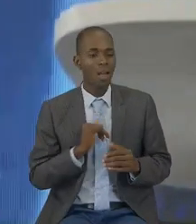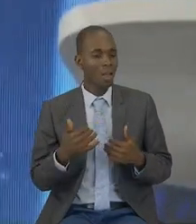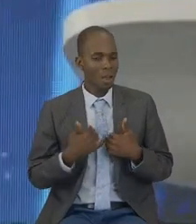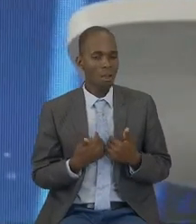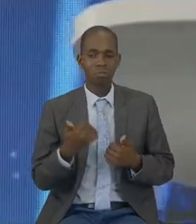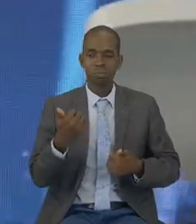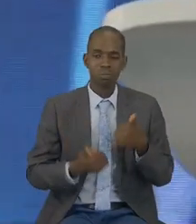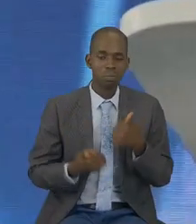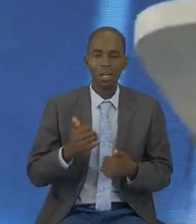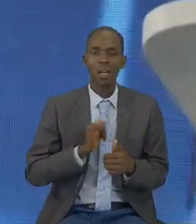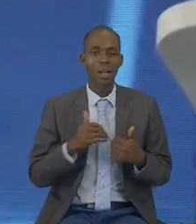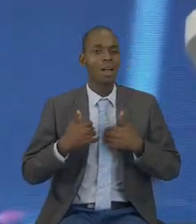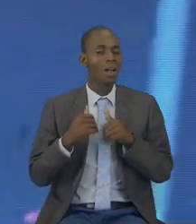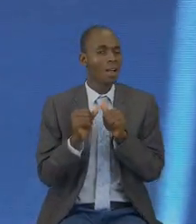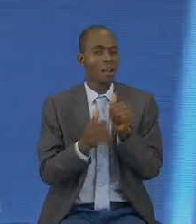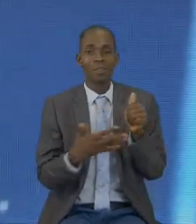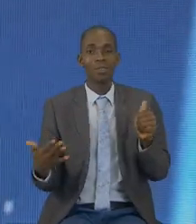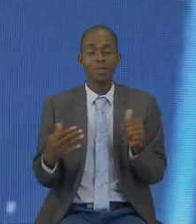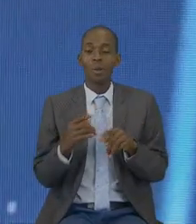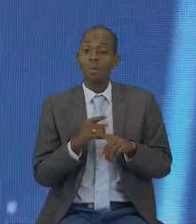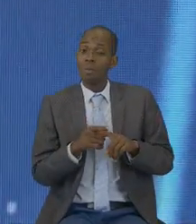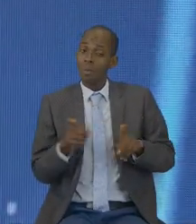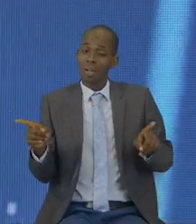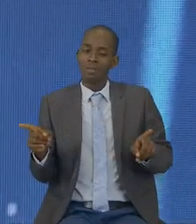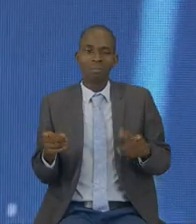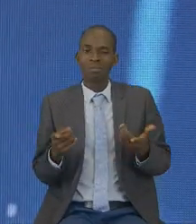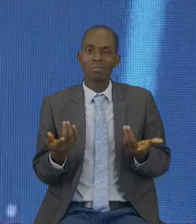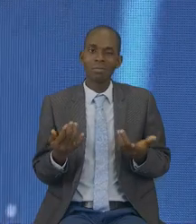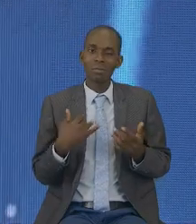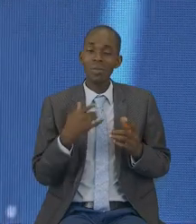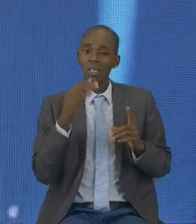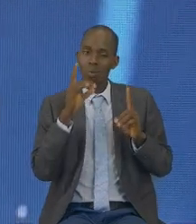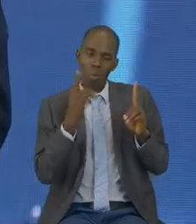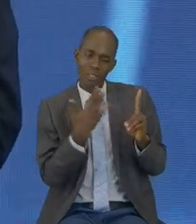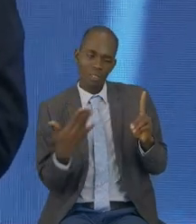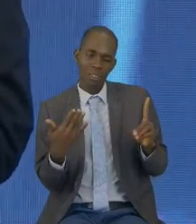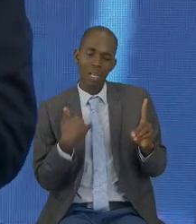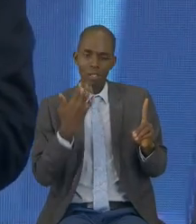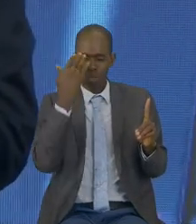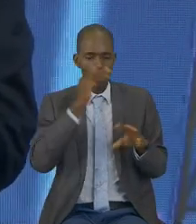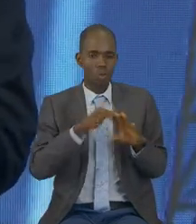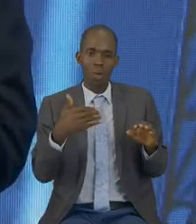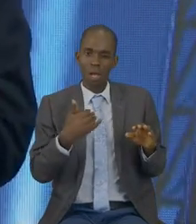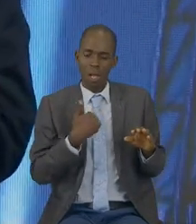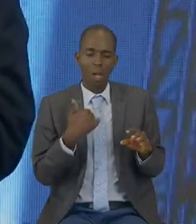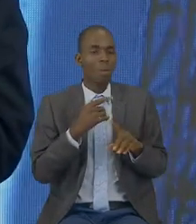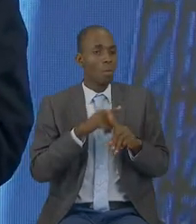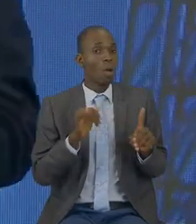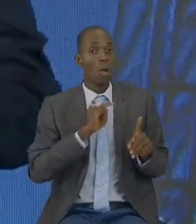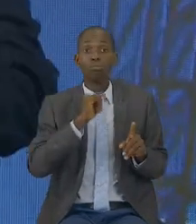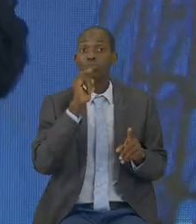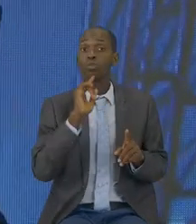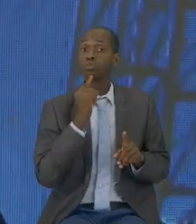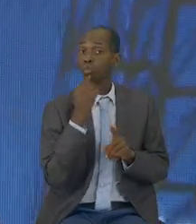this. The only thing I don't even think I'm missing that, since money answers all